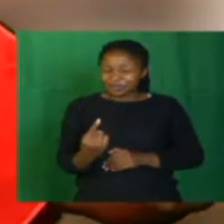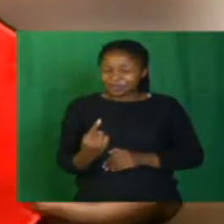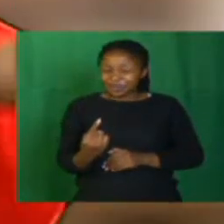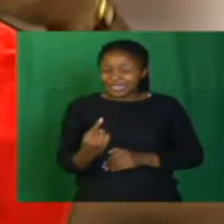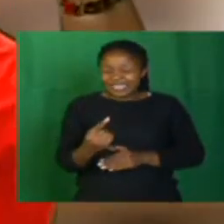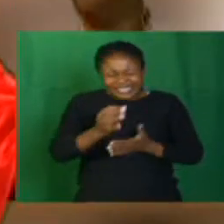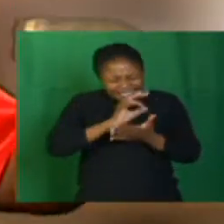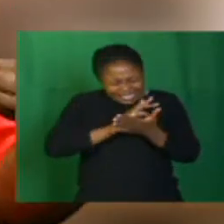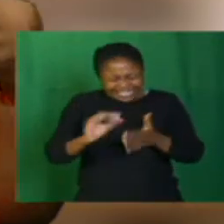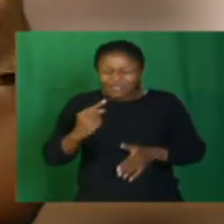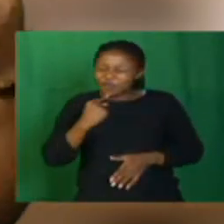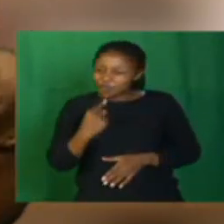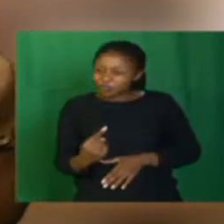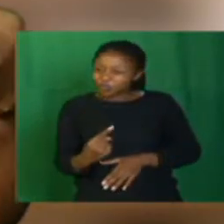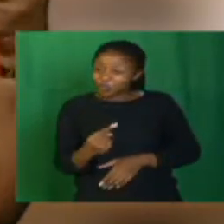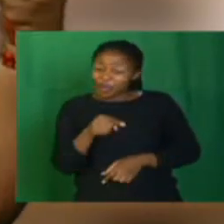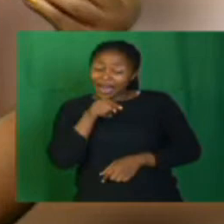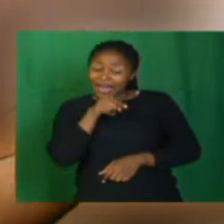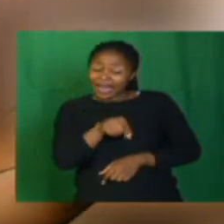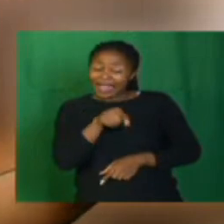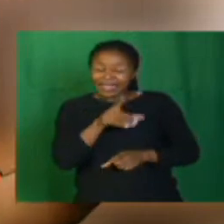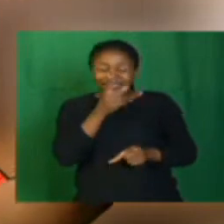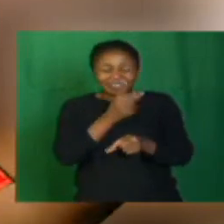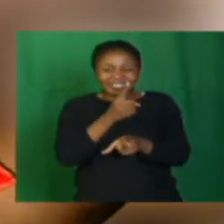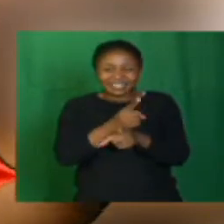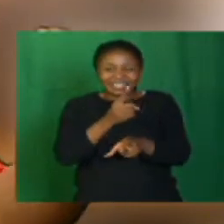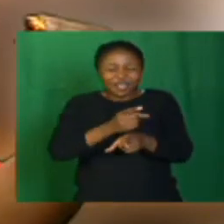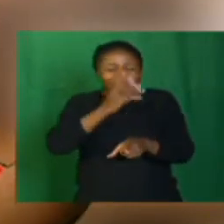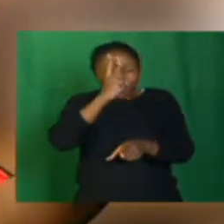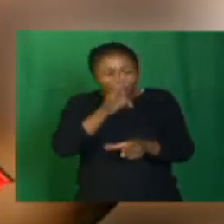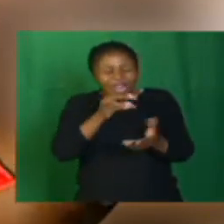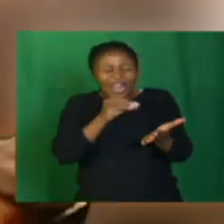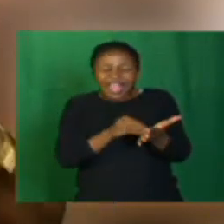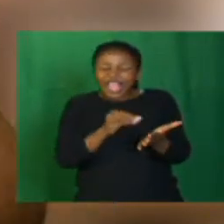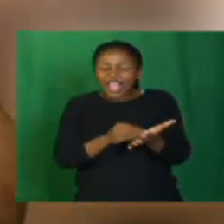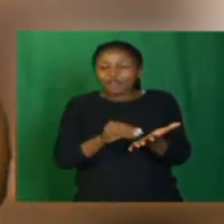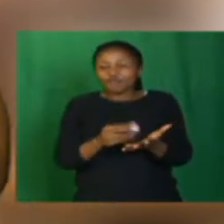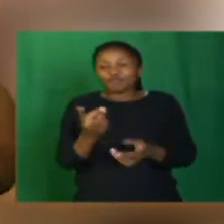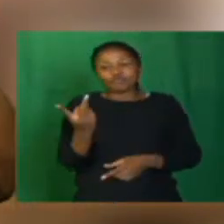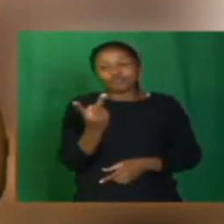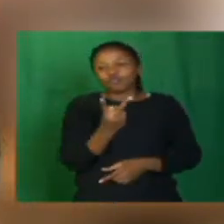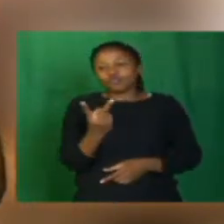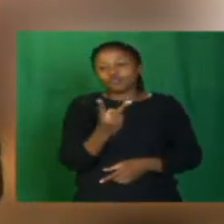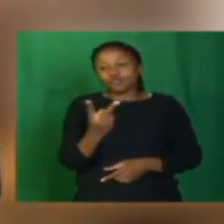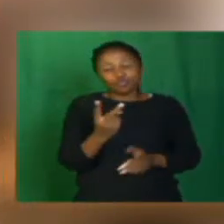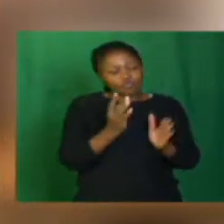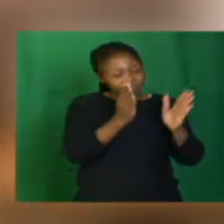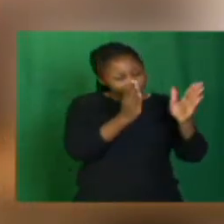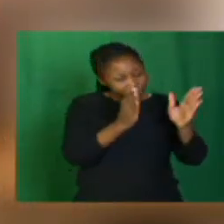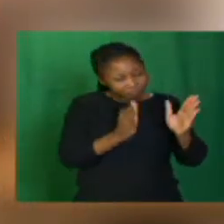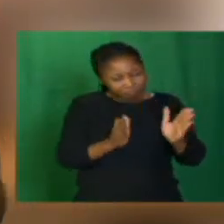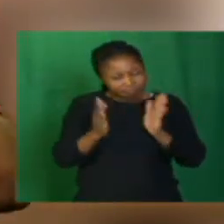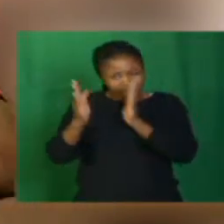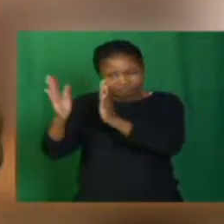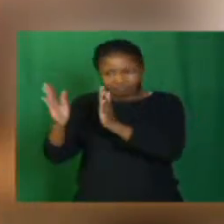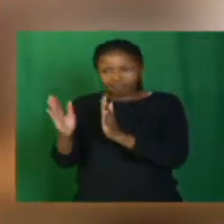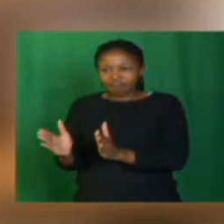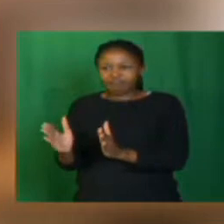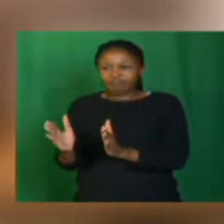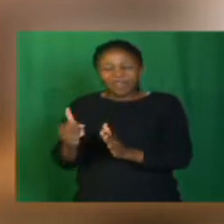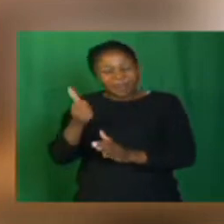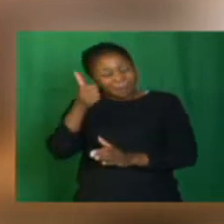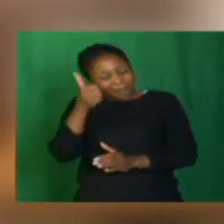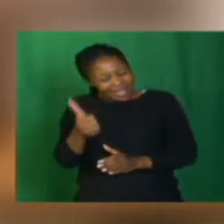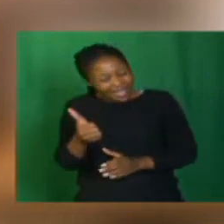sides. If you remember what I said in argumentative writing, I said that's where you now state that, oh,